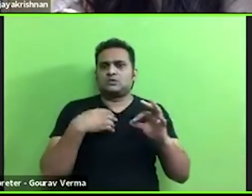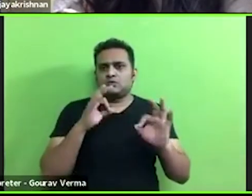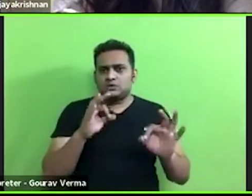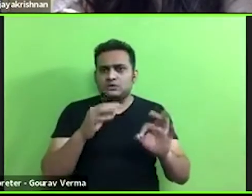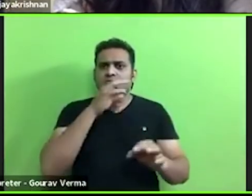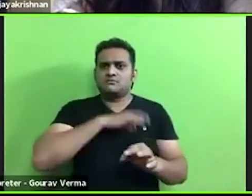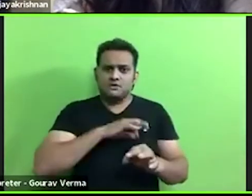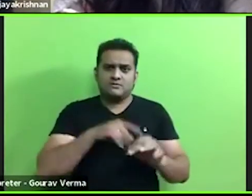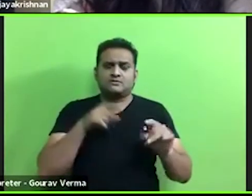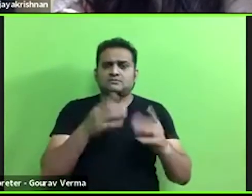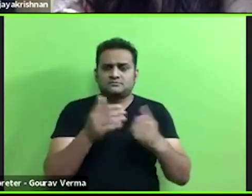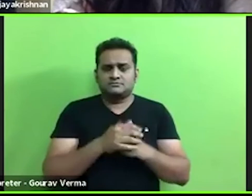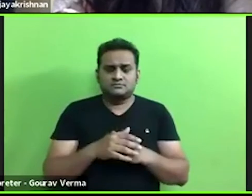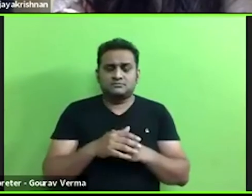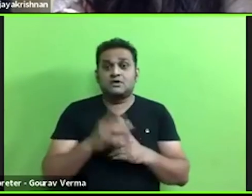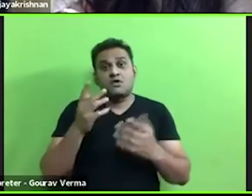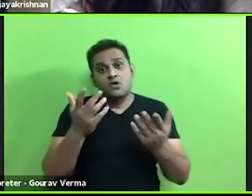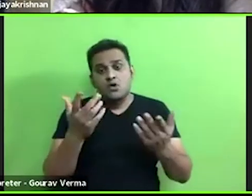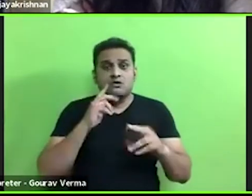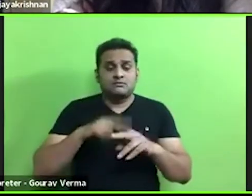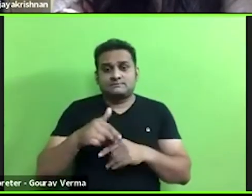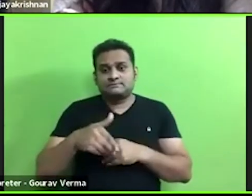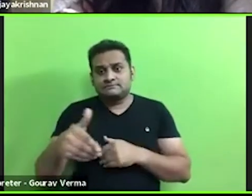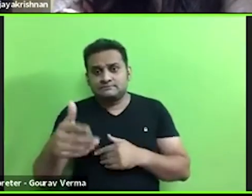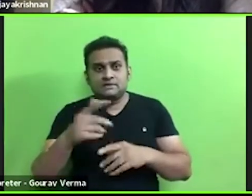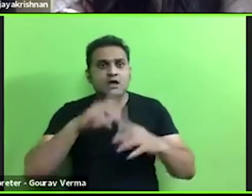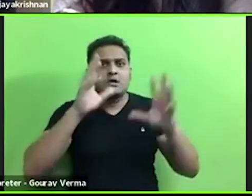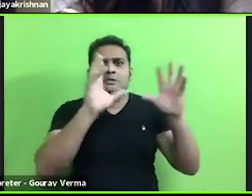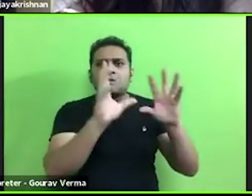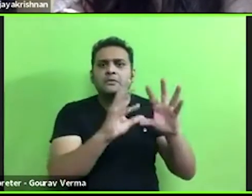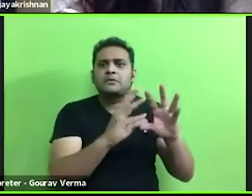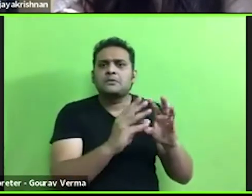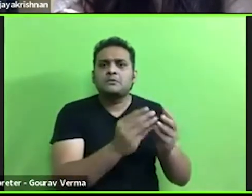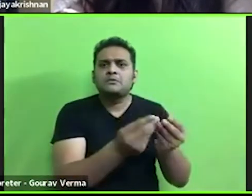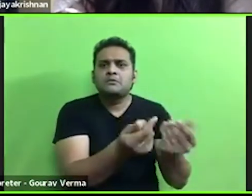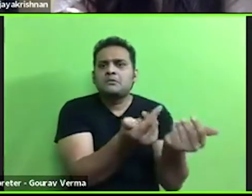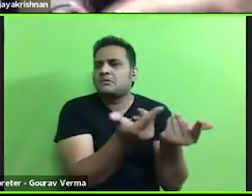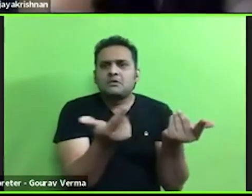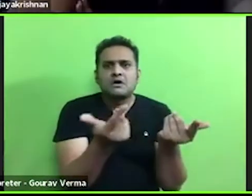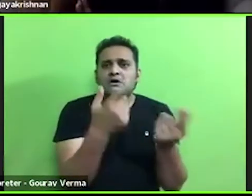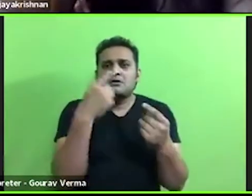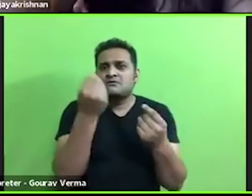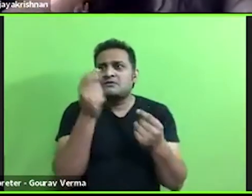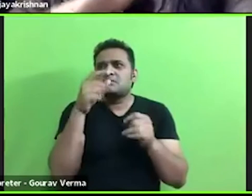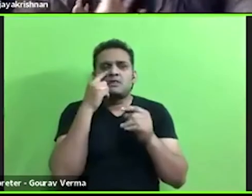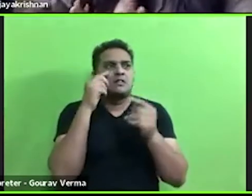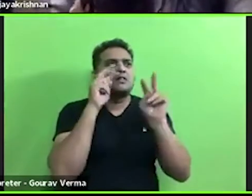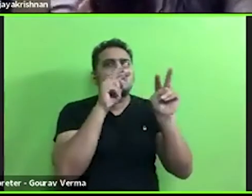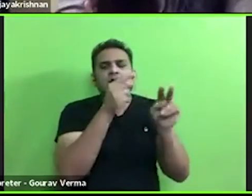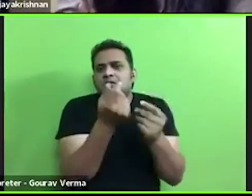for otherwise near dead or dying art forms that are then confined to very few audience members with the